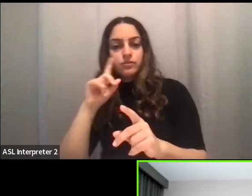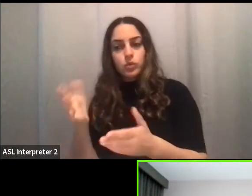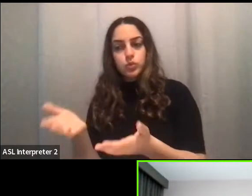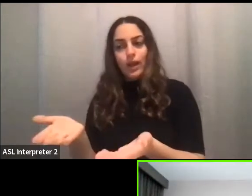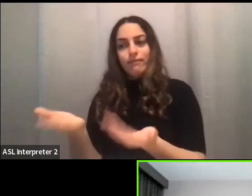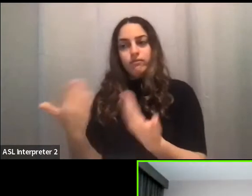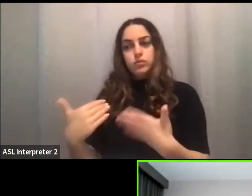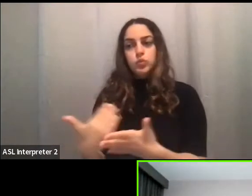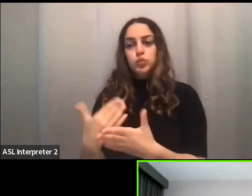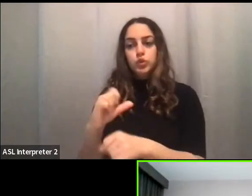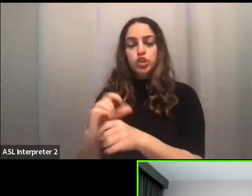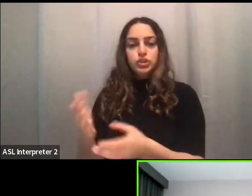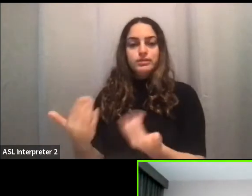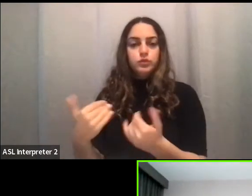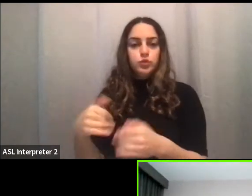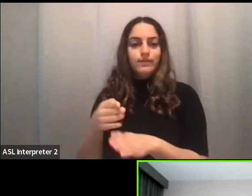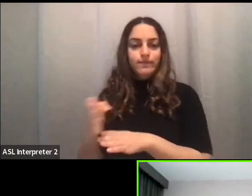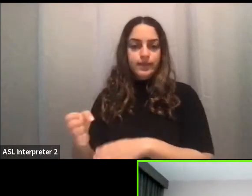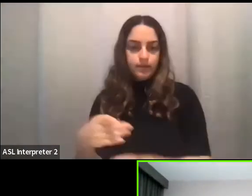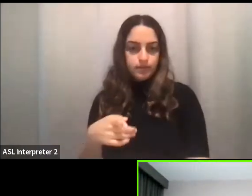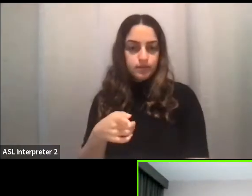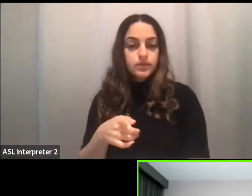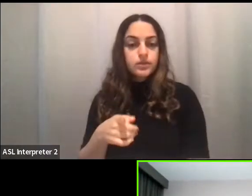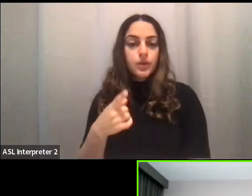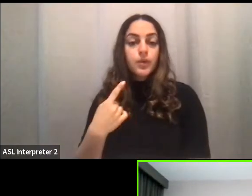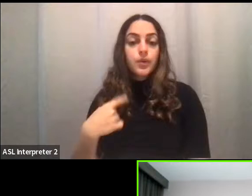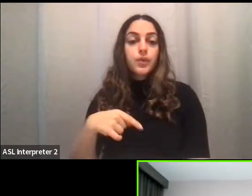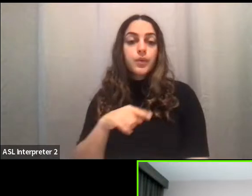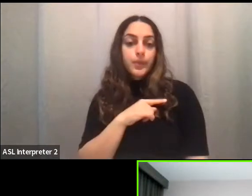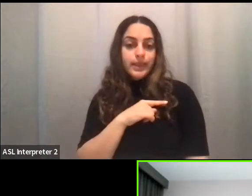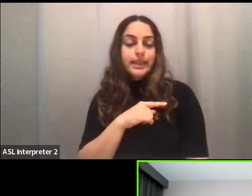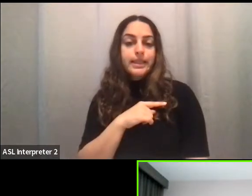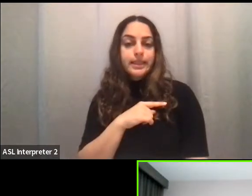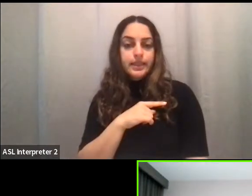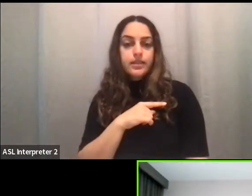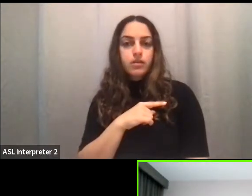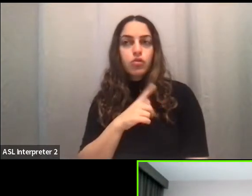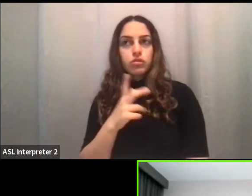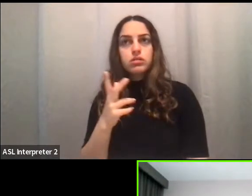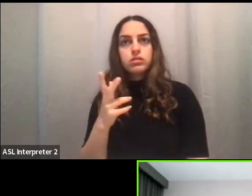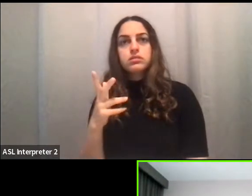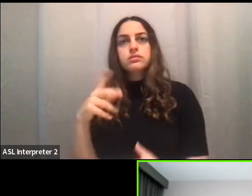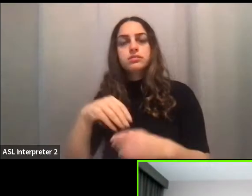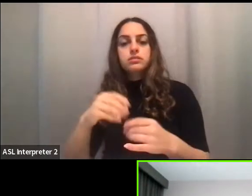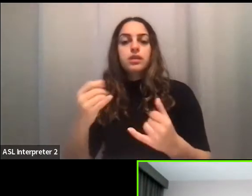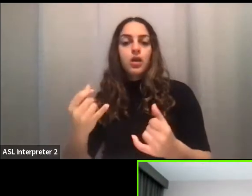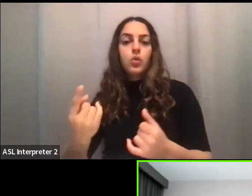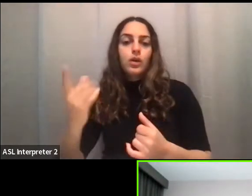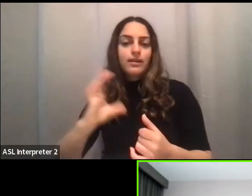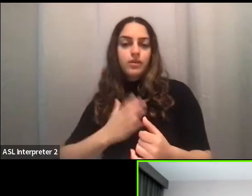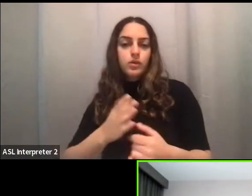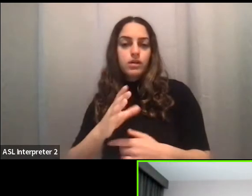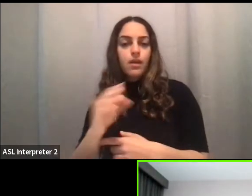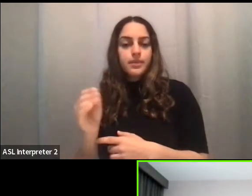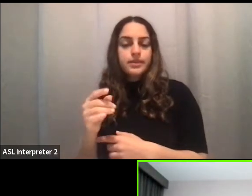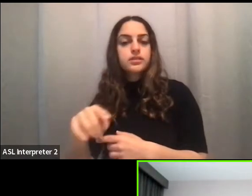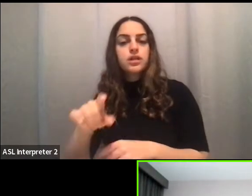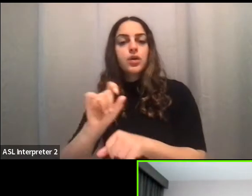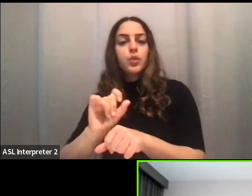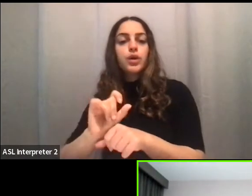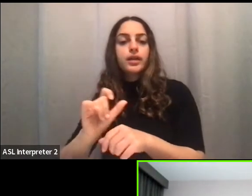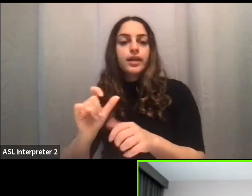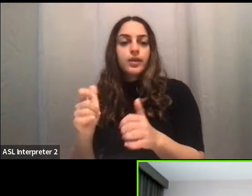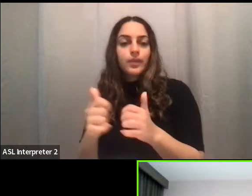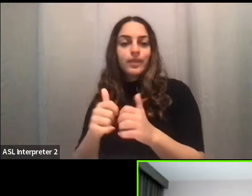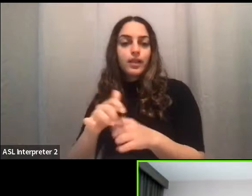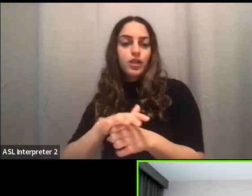industry uh we are engaging now one of our companies is working uh with a